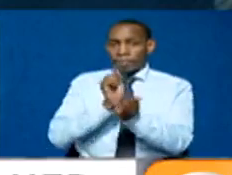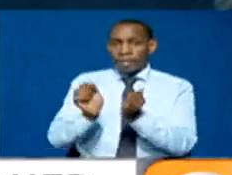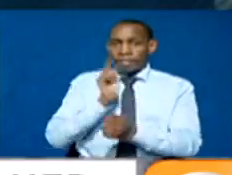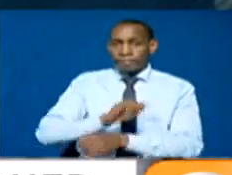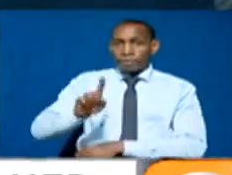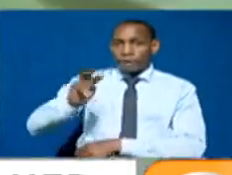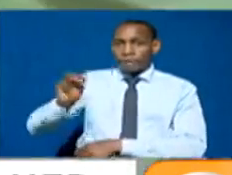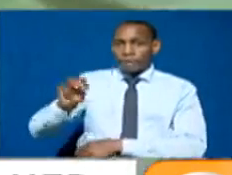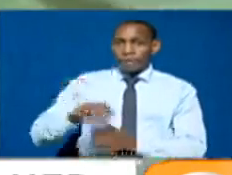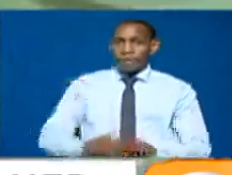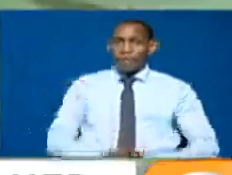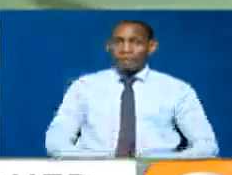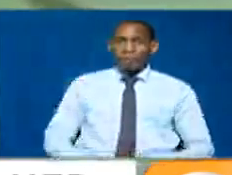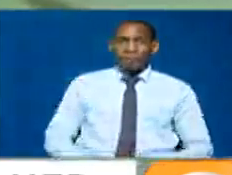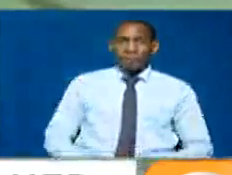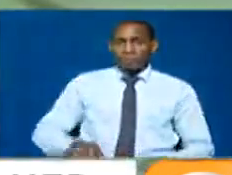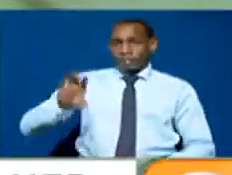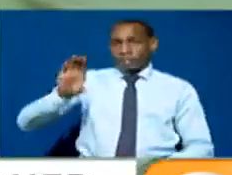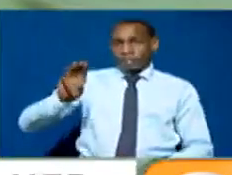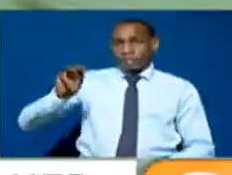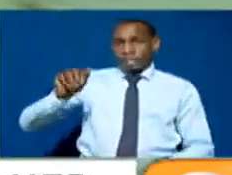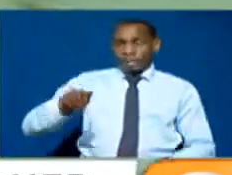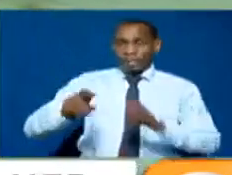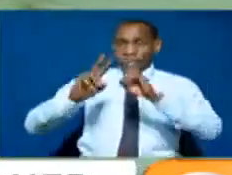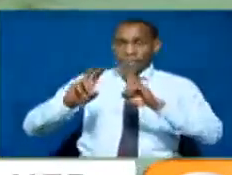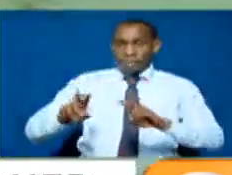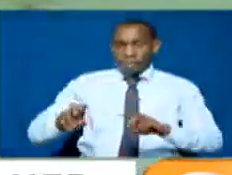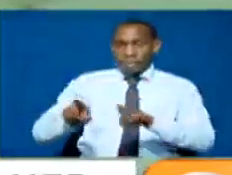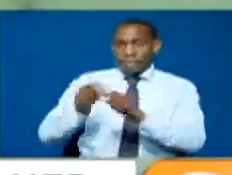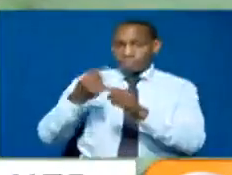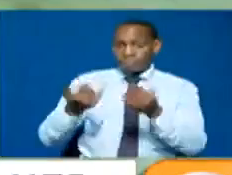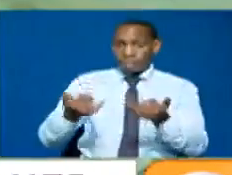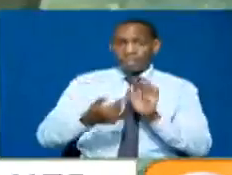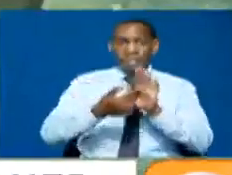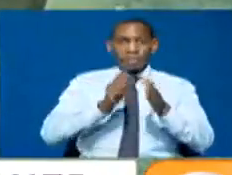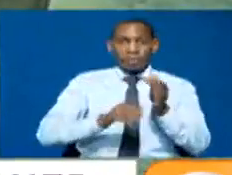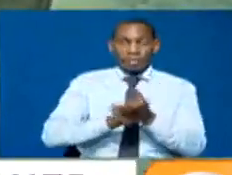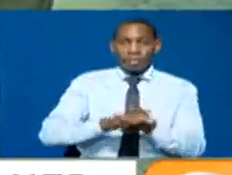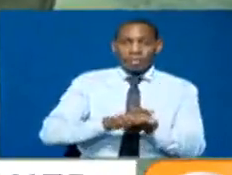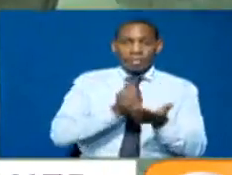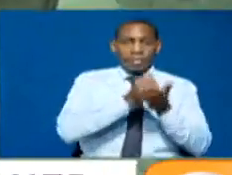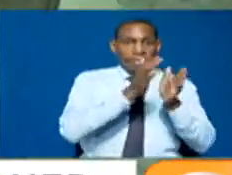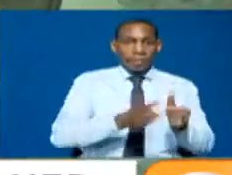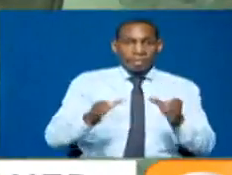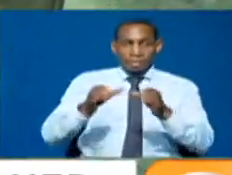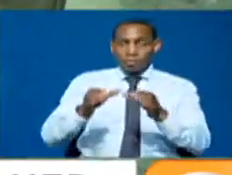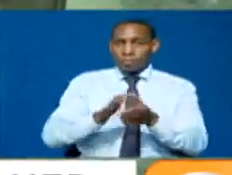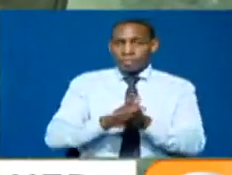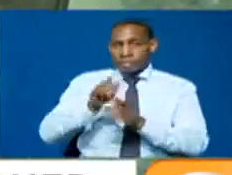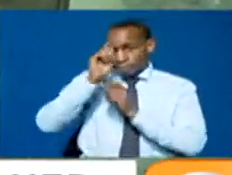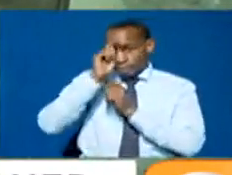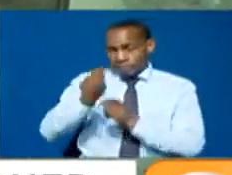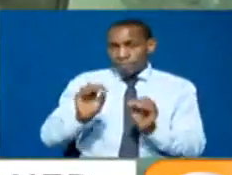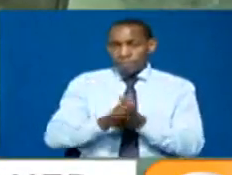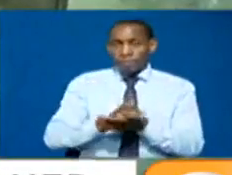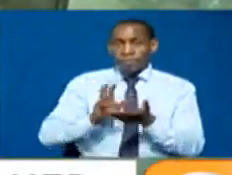1 million shillings. The capital market investigations earlier this year also revealed that Chase Bank auditors Deloitte did not respect the failure